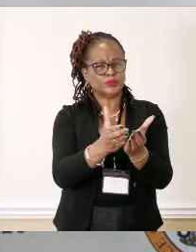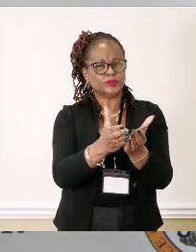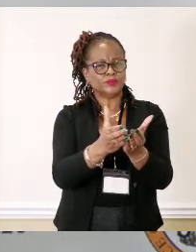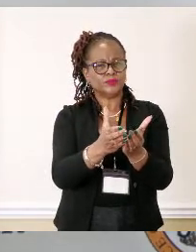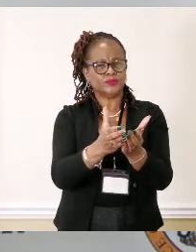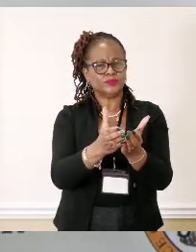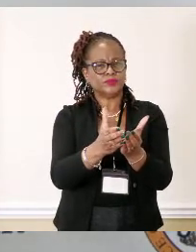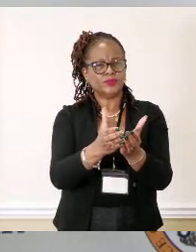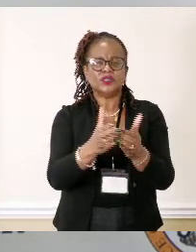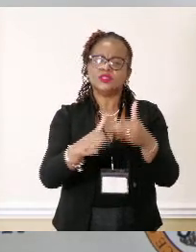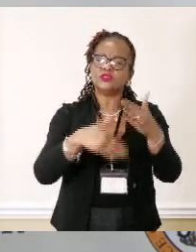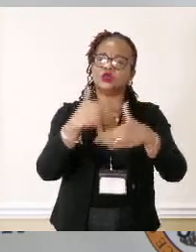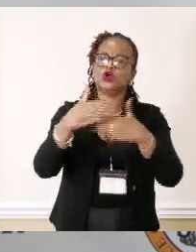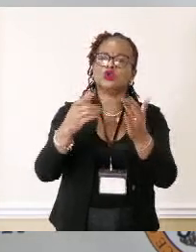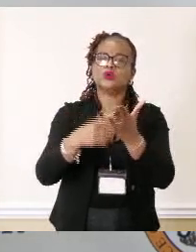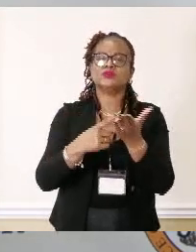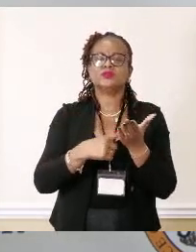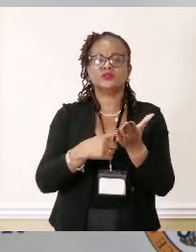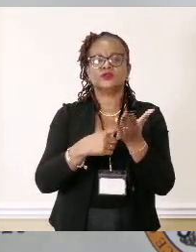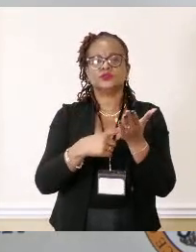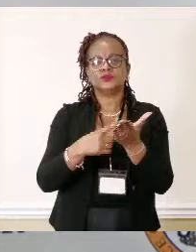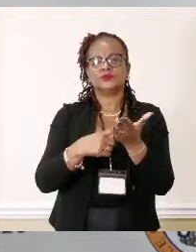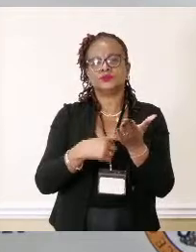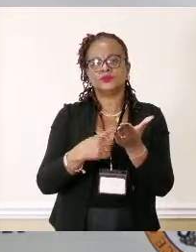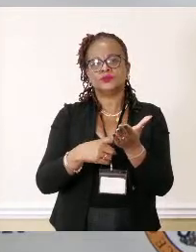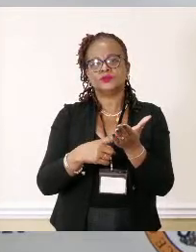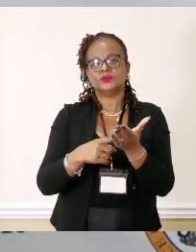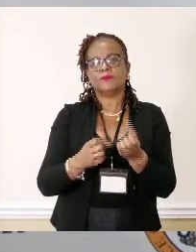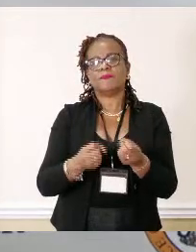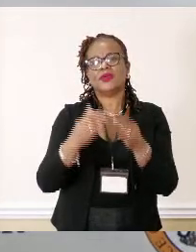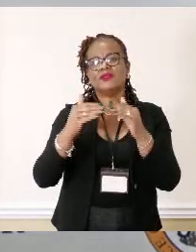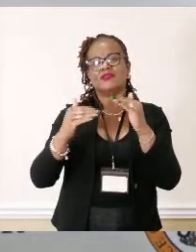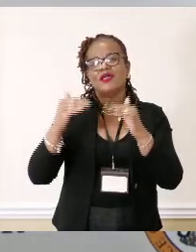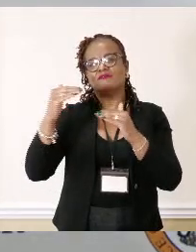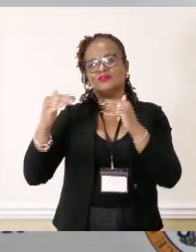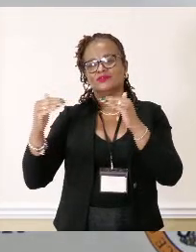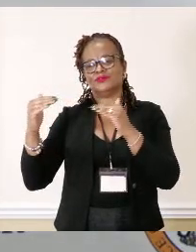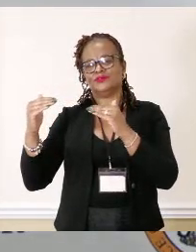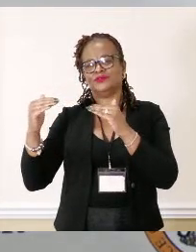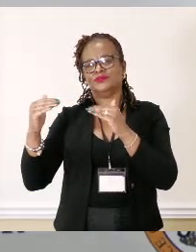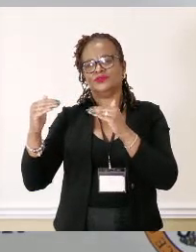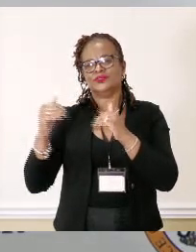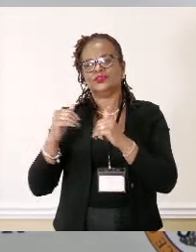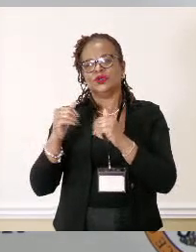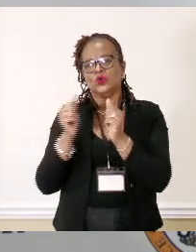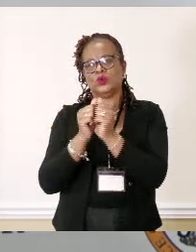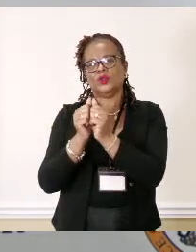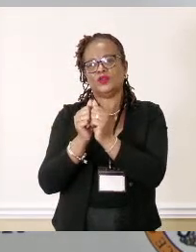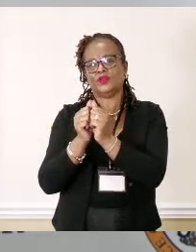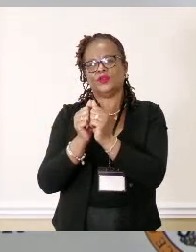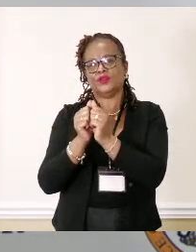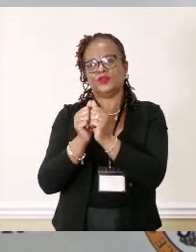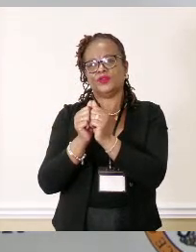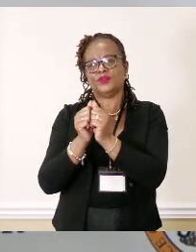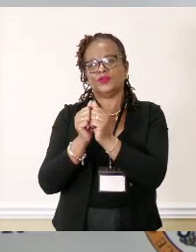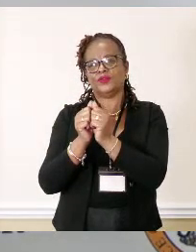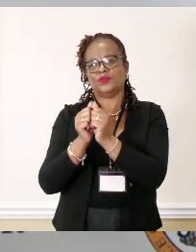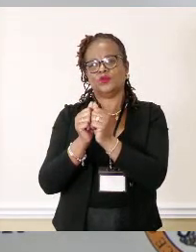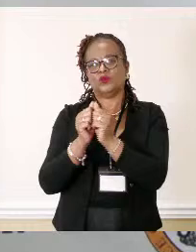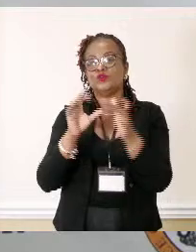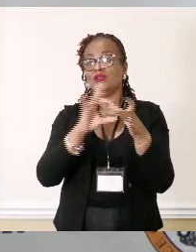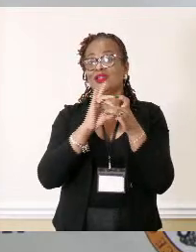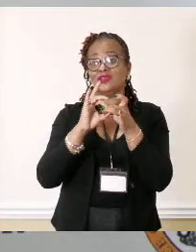There is ongoing discussion at many levels of government with matters that relate